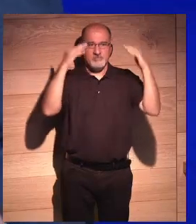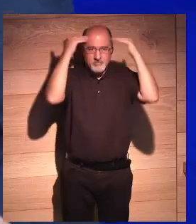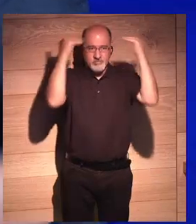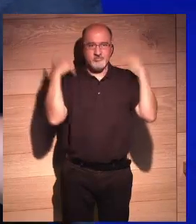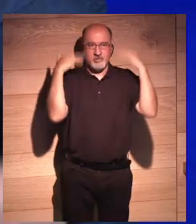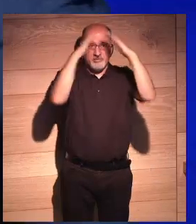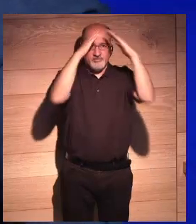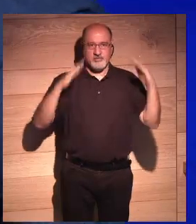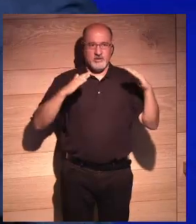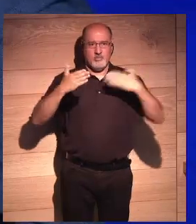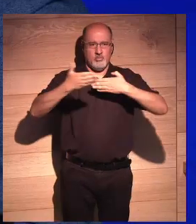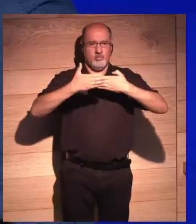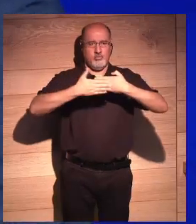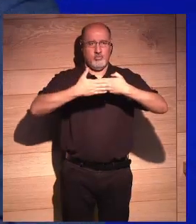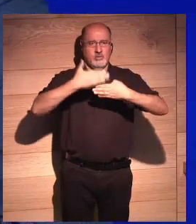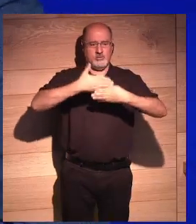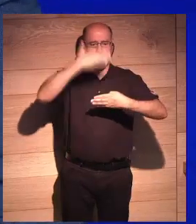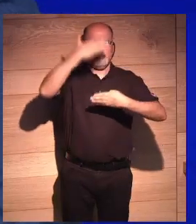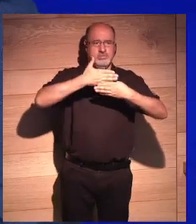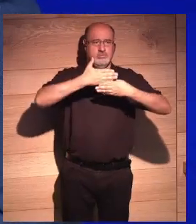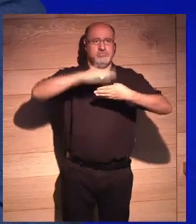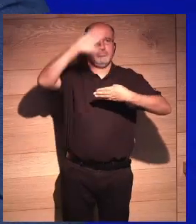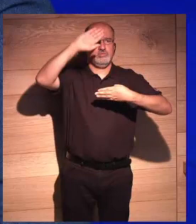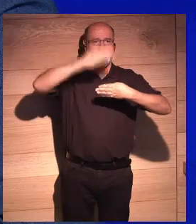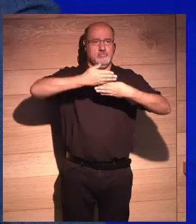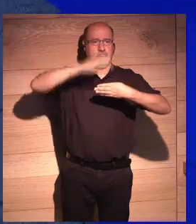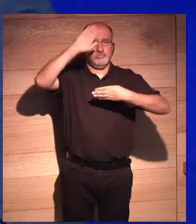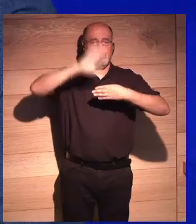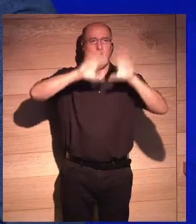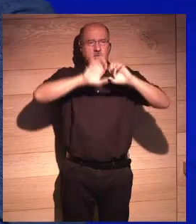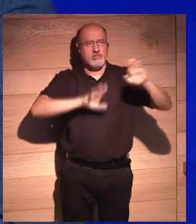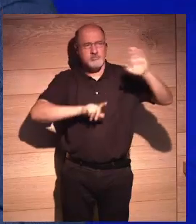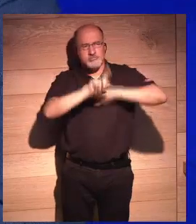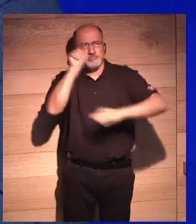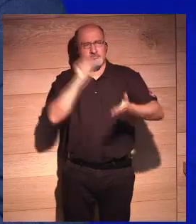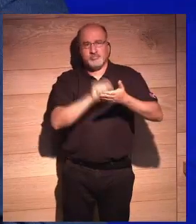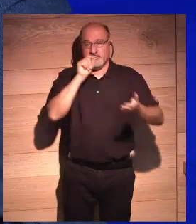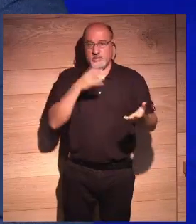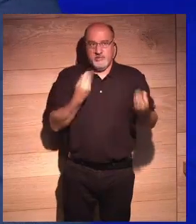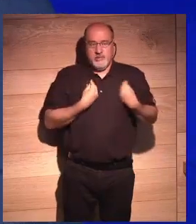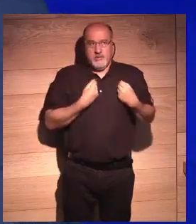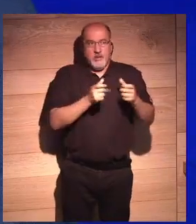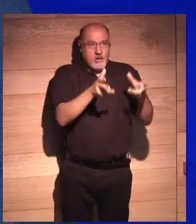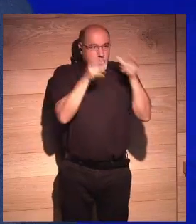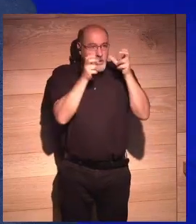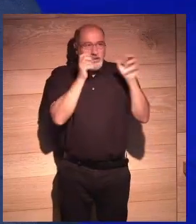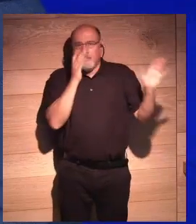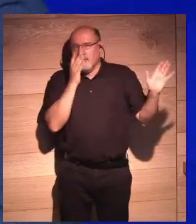into a pyramid so that they could see how the door's lifting system worked, he will learn much